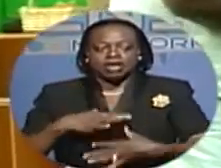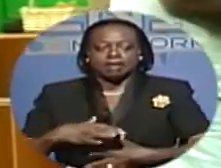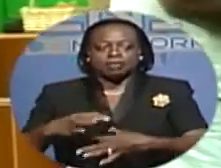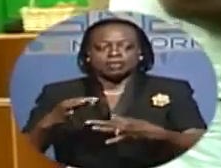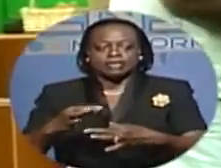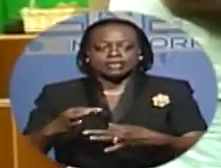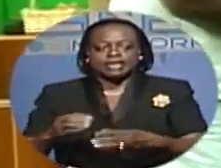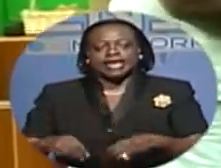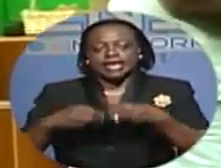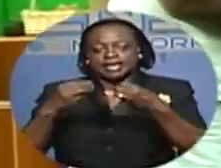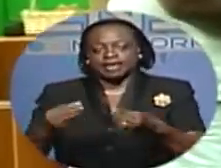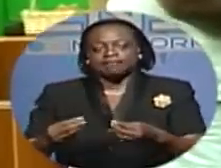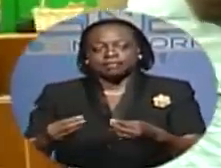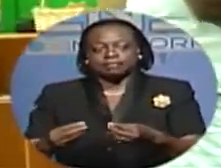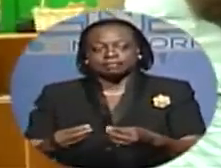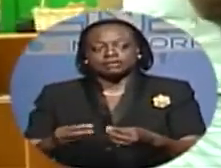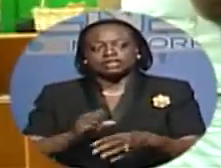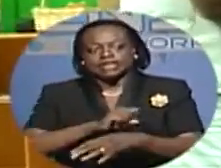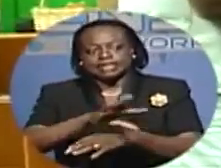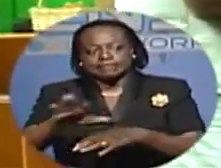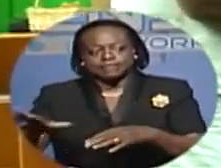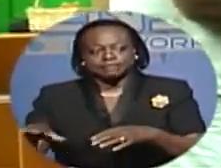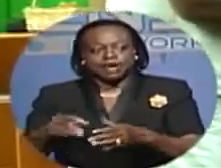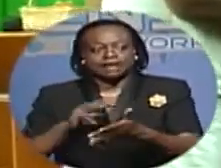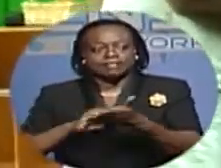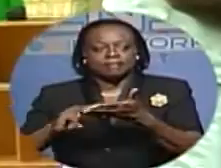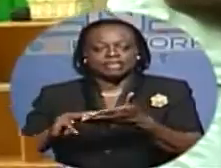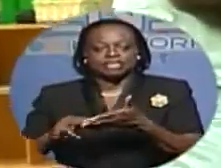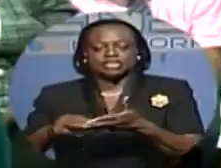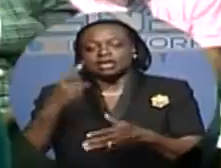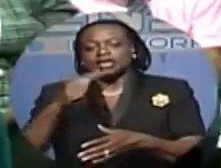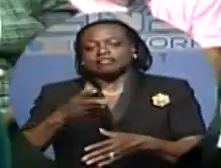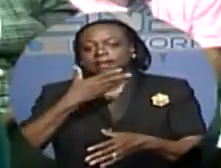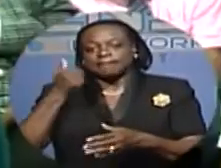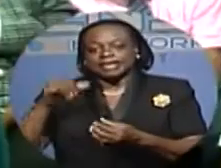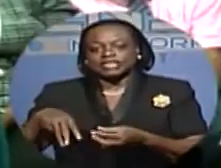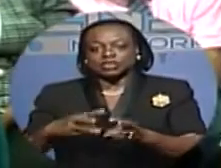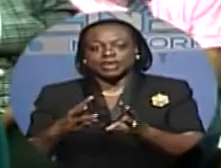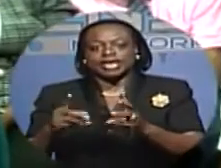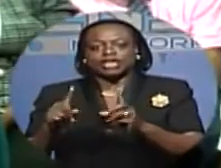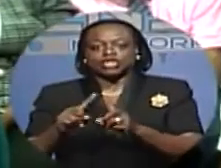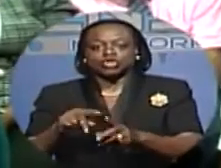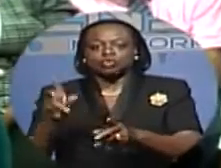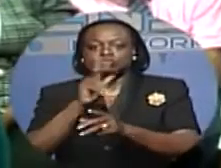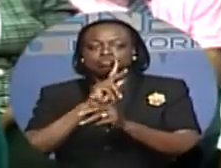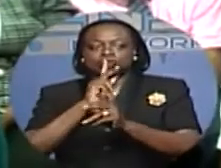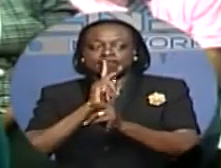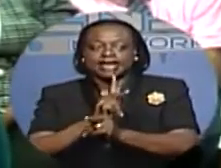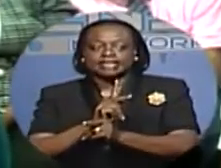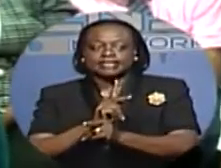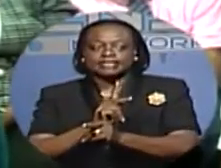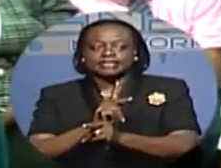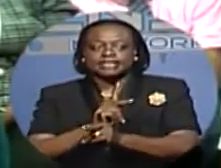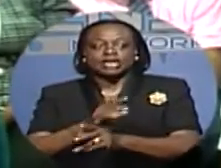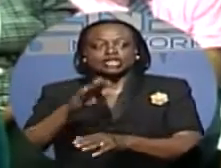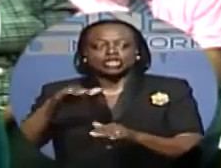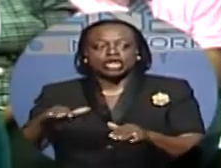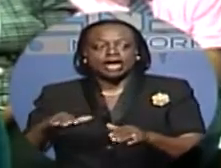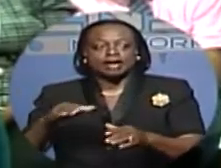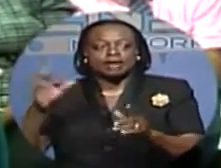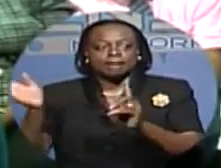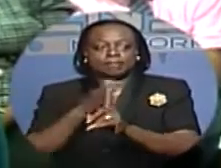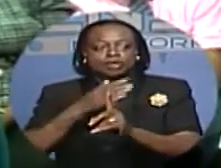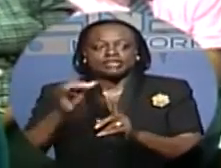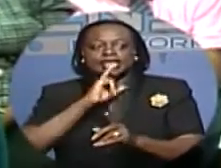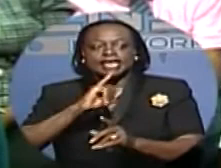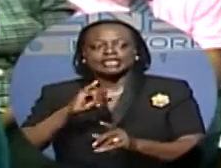targeted the opportunity to spread the message. The best way to prevent child abuse is to educate. Educate, educate.